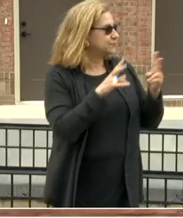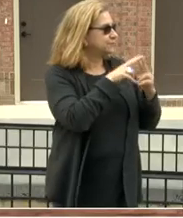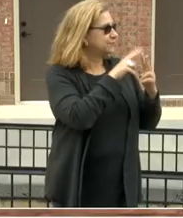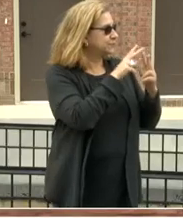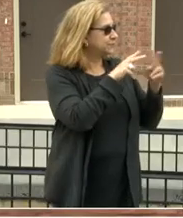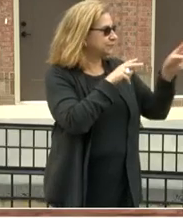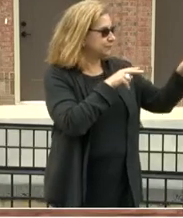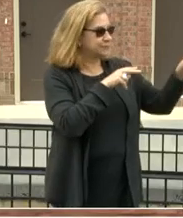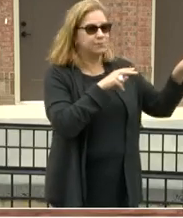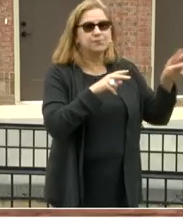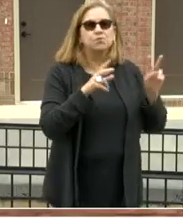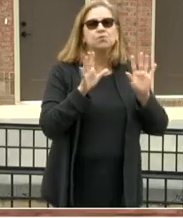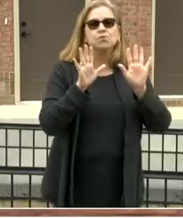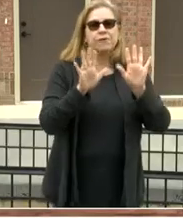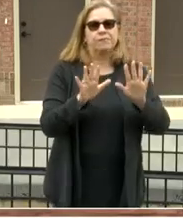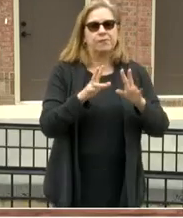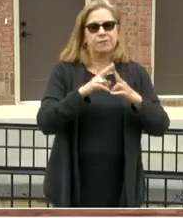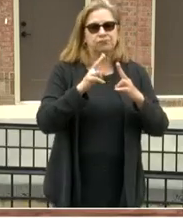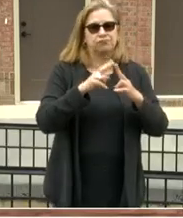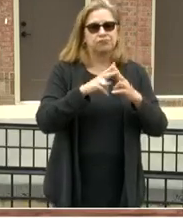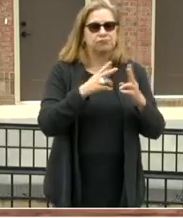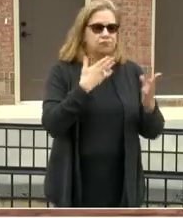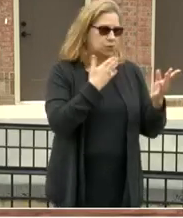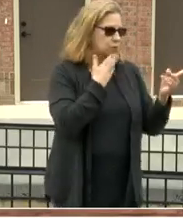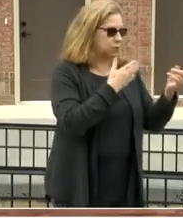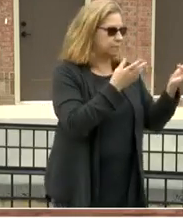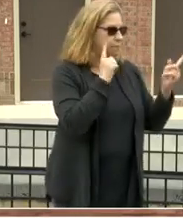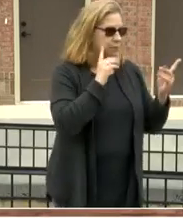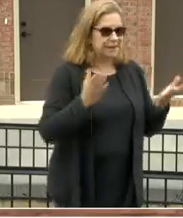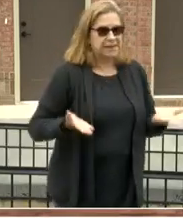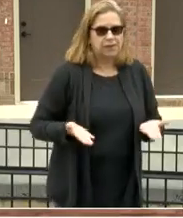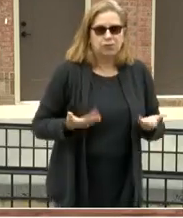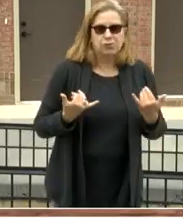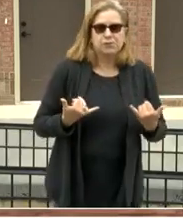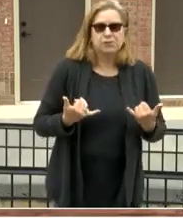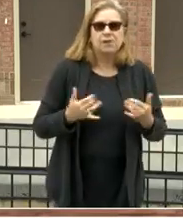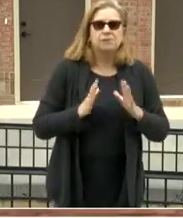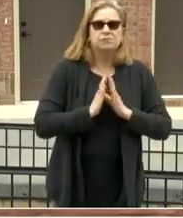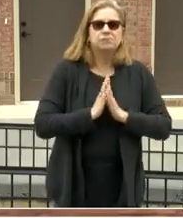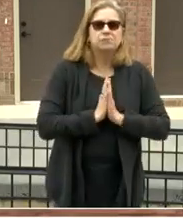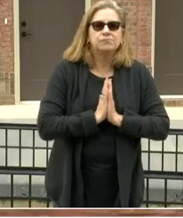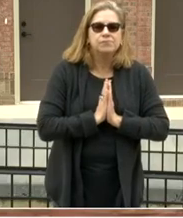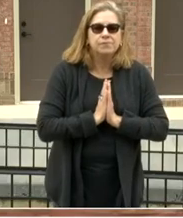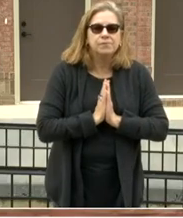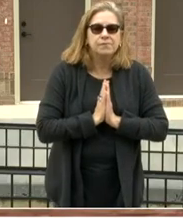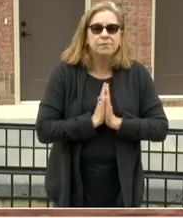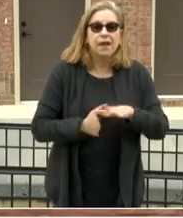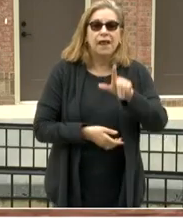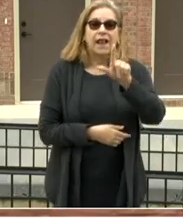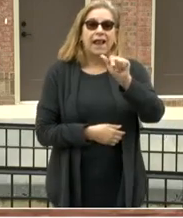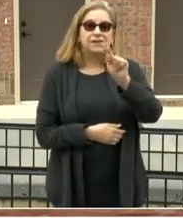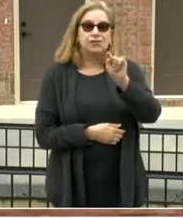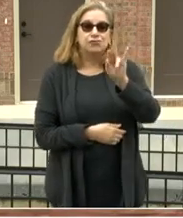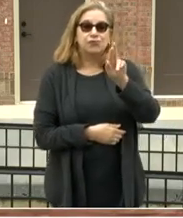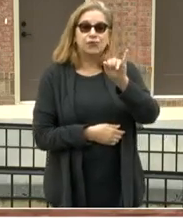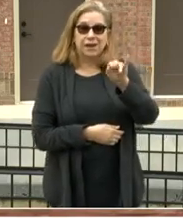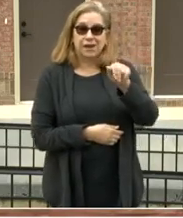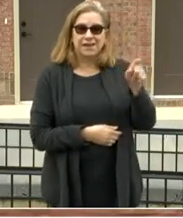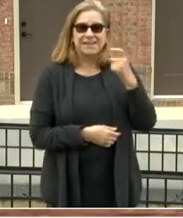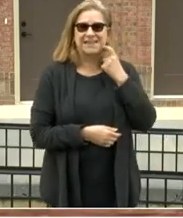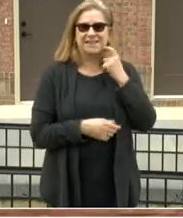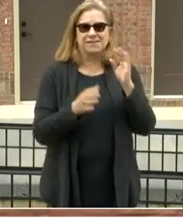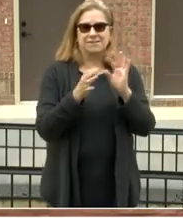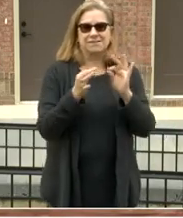for being here, Council Member McDuffie. So Latrina did give you the rundown. We have